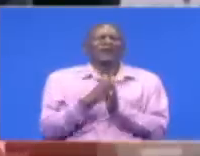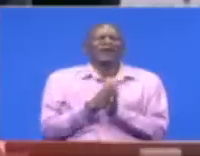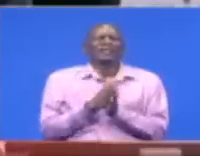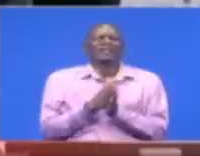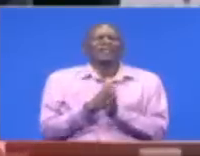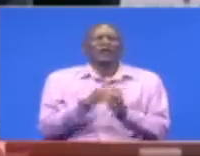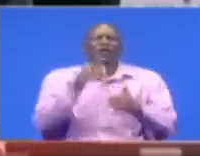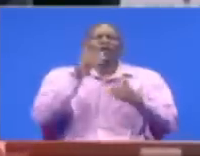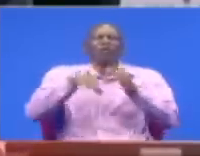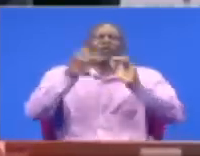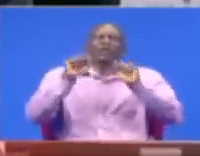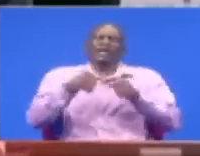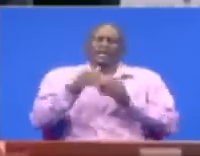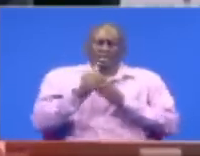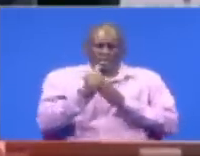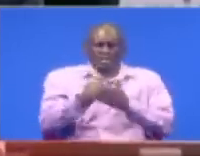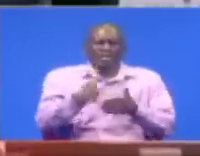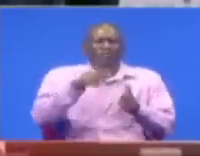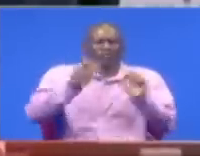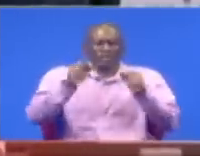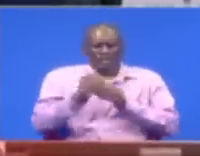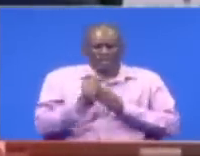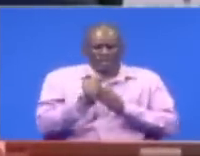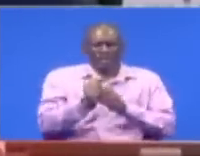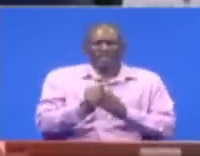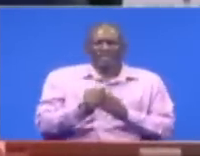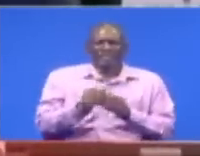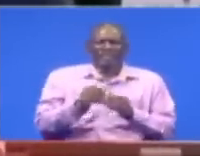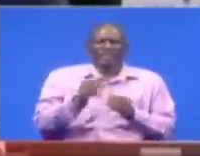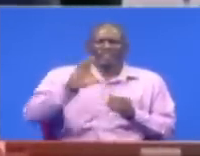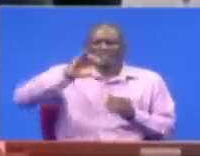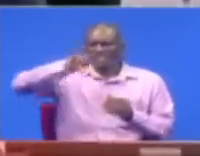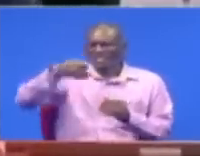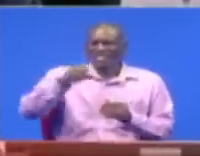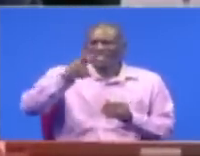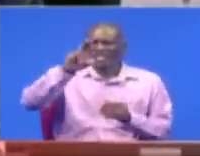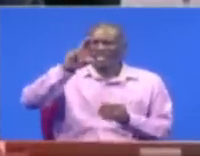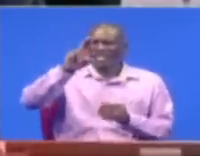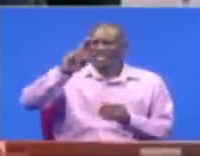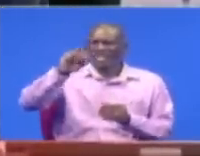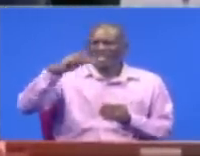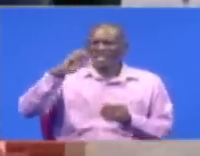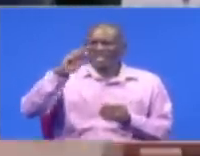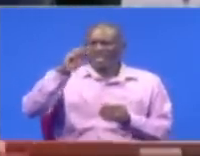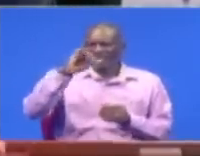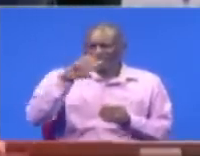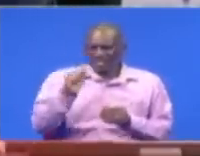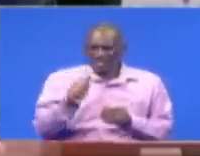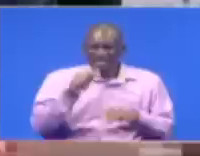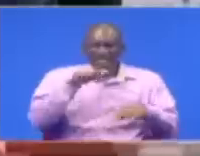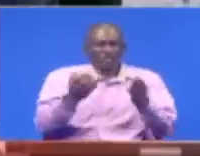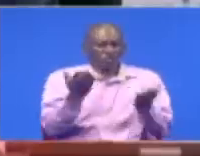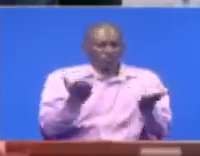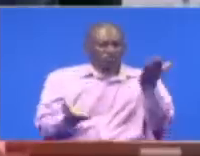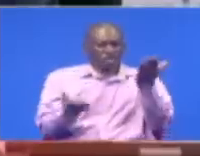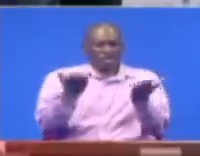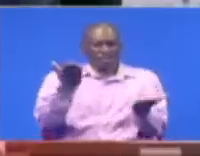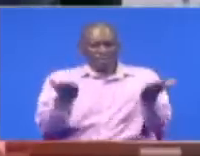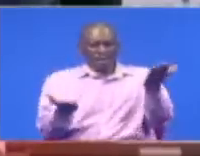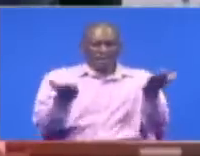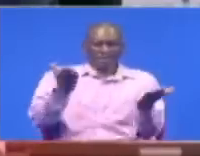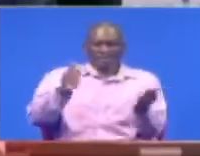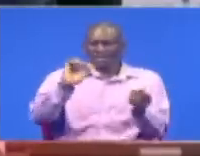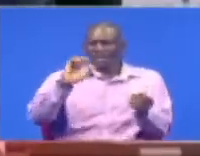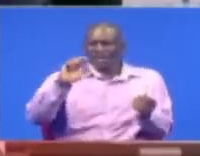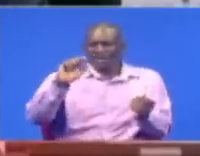And what would guide Chief Justice Ngatia in the balancing acts